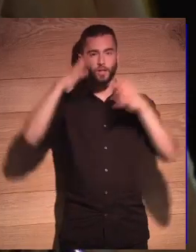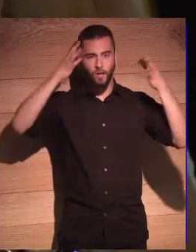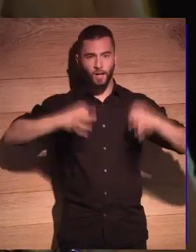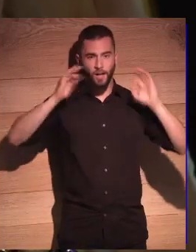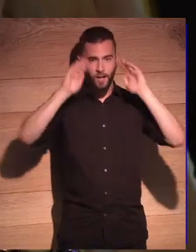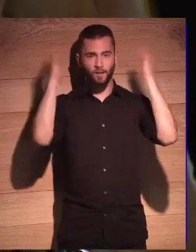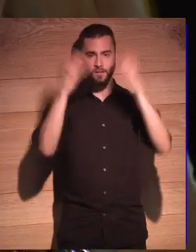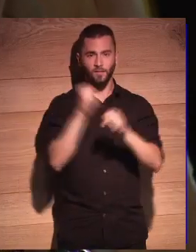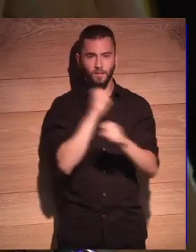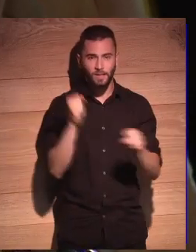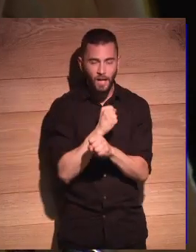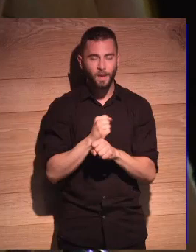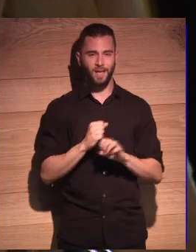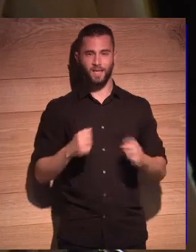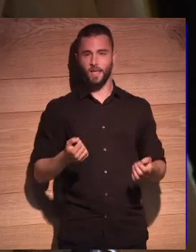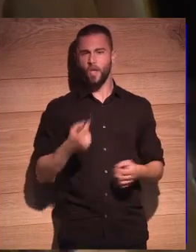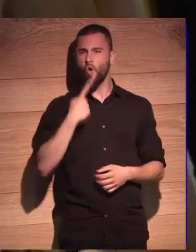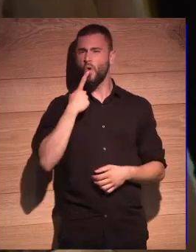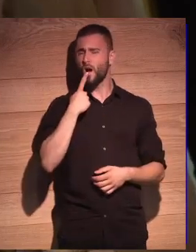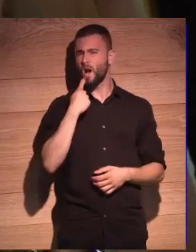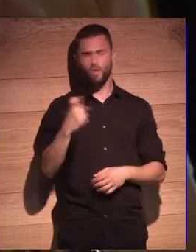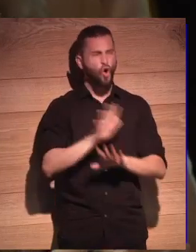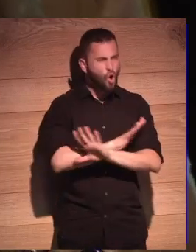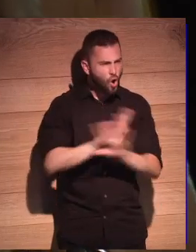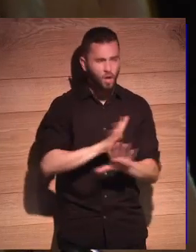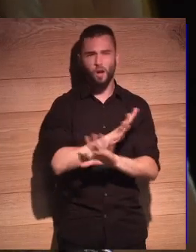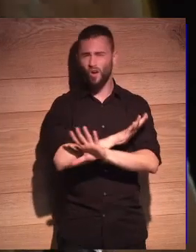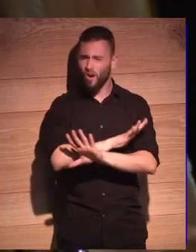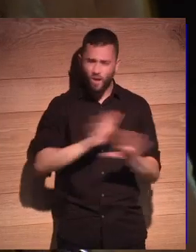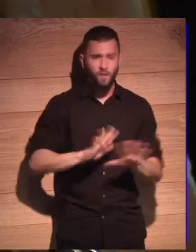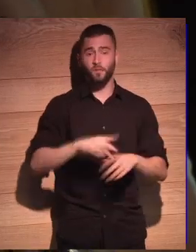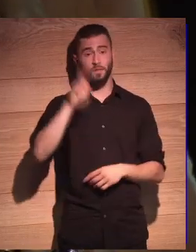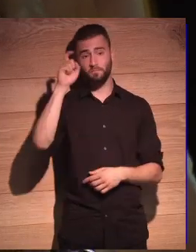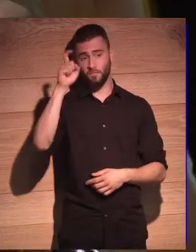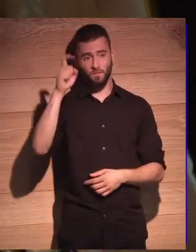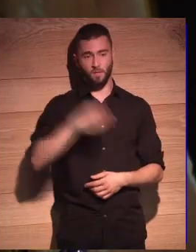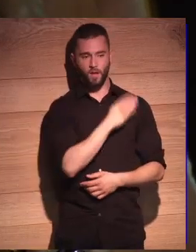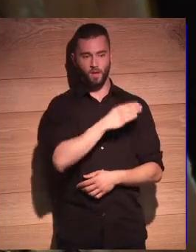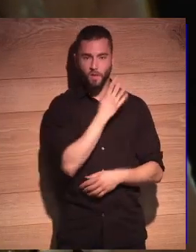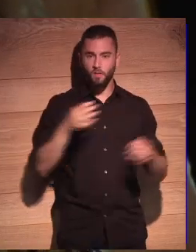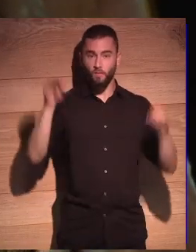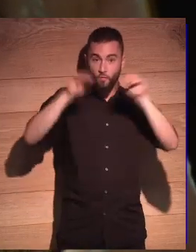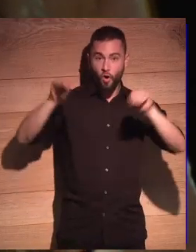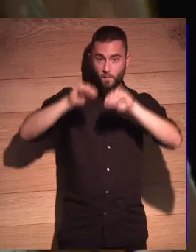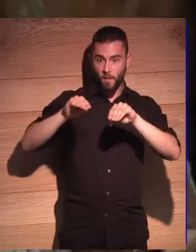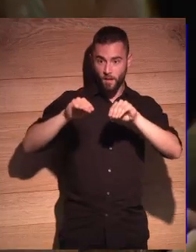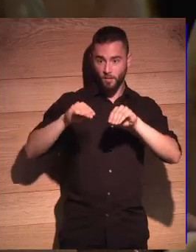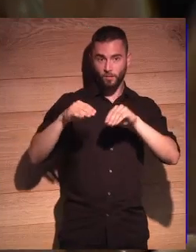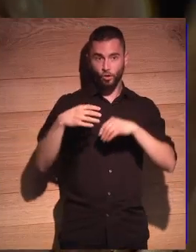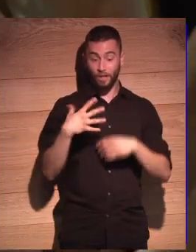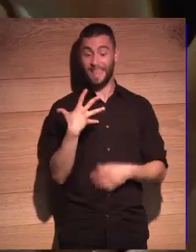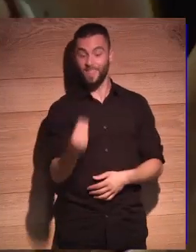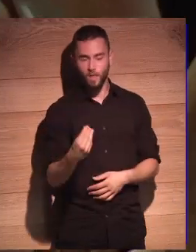7-8 years ago he started working with virtual reality and augmented reality, and he's finding it really difficult